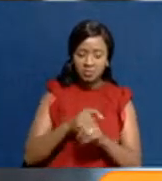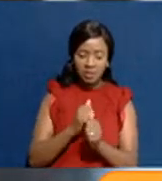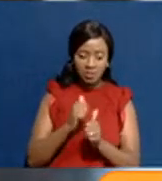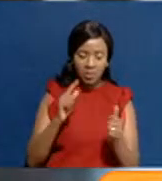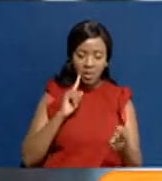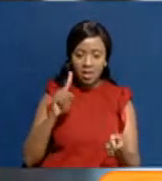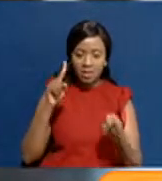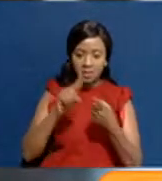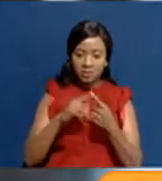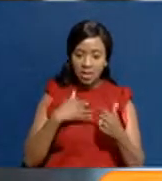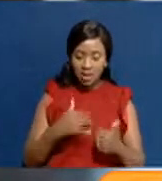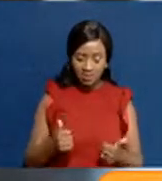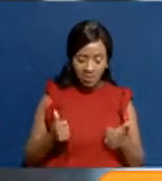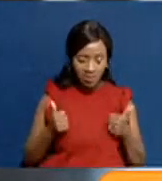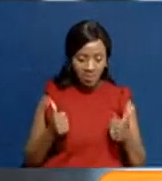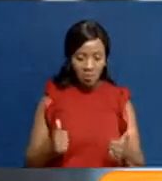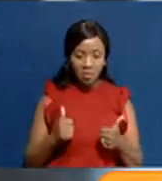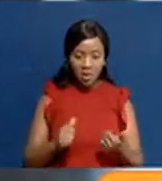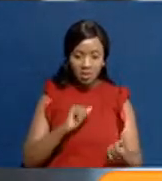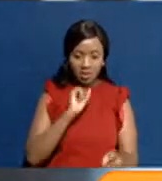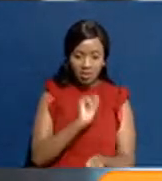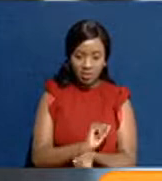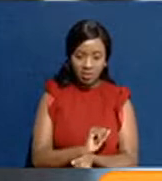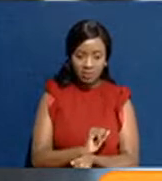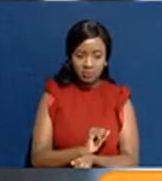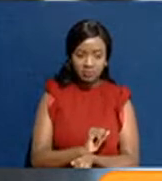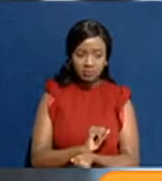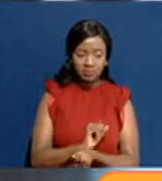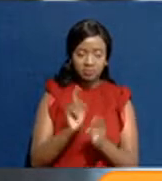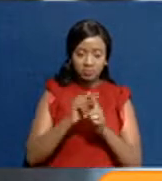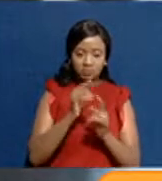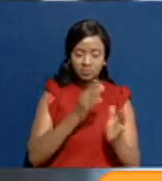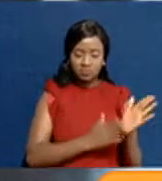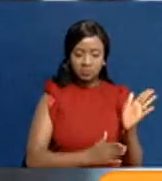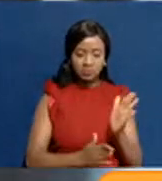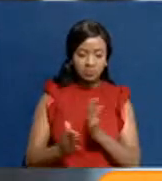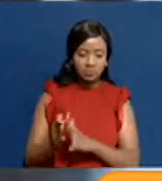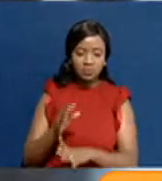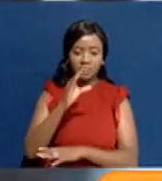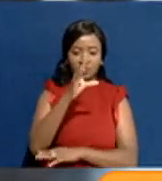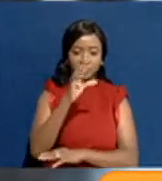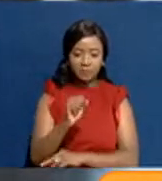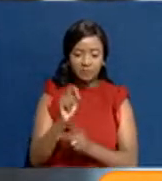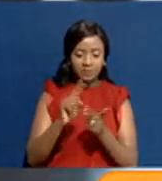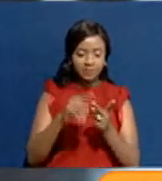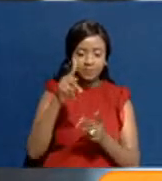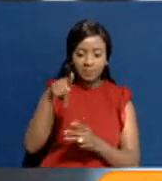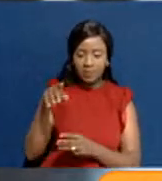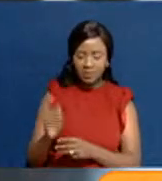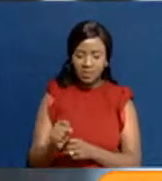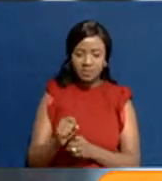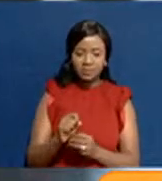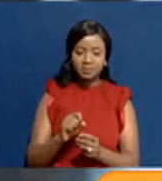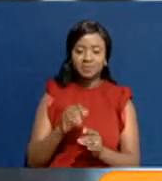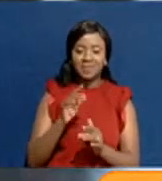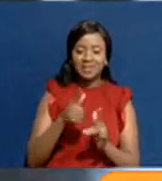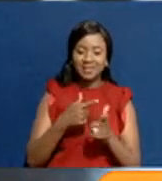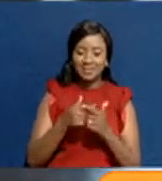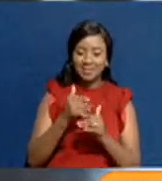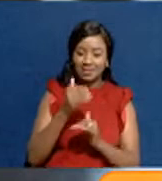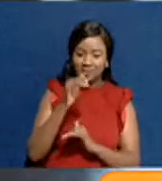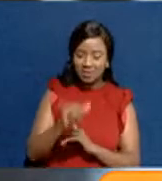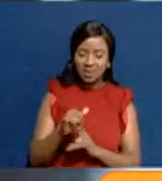there's a proper arrest and arraignment of a cabinet secretary or a principal secretary. That's when you'd find